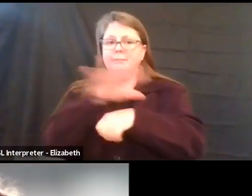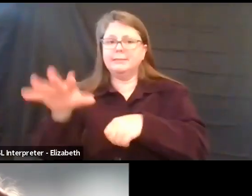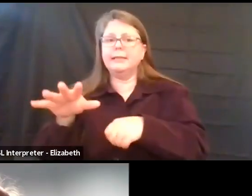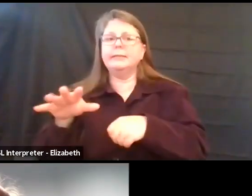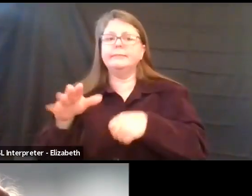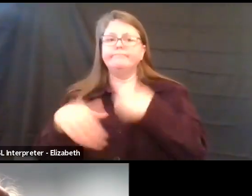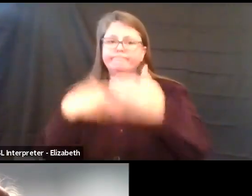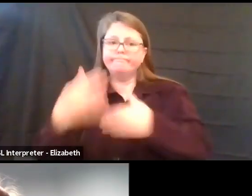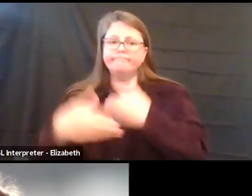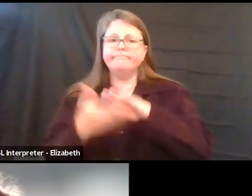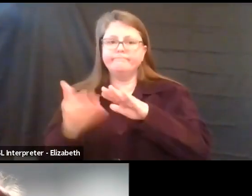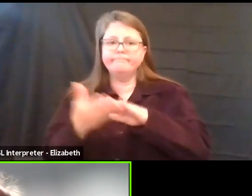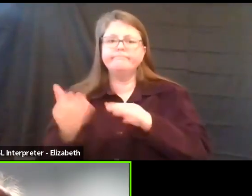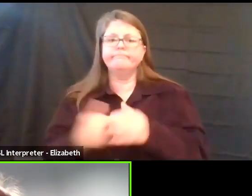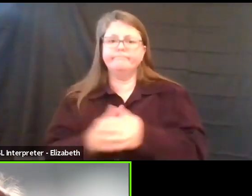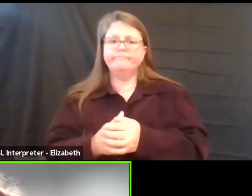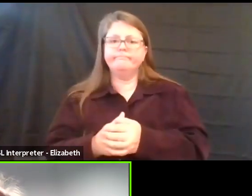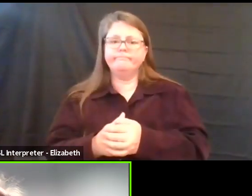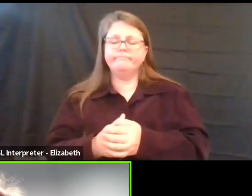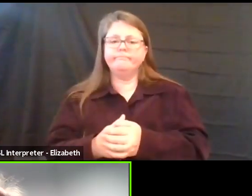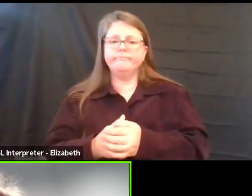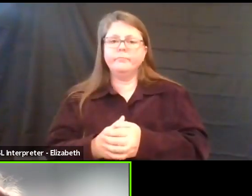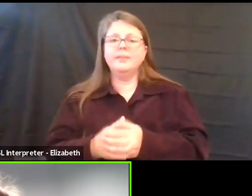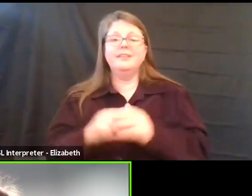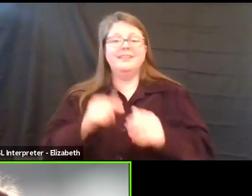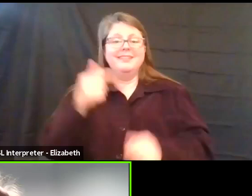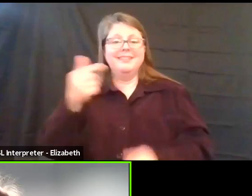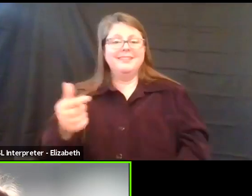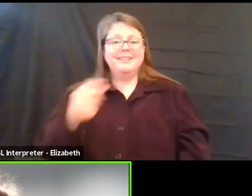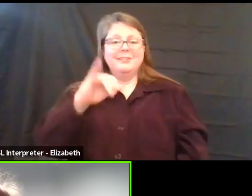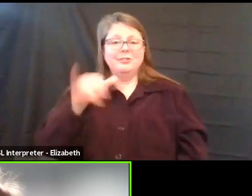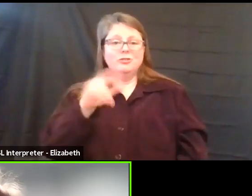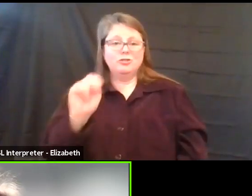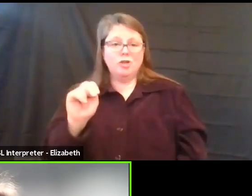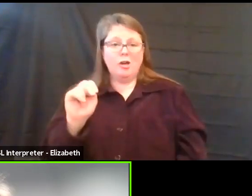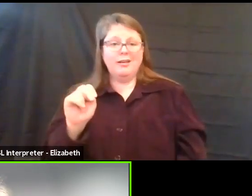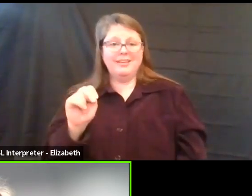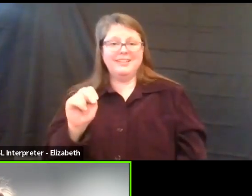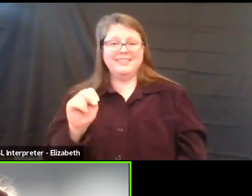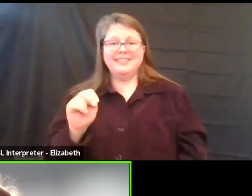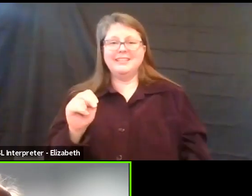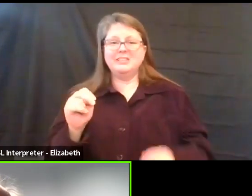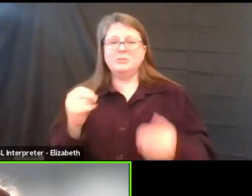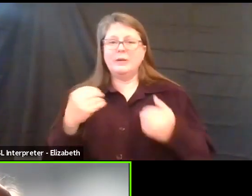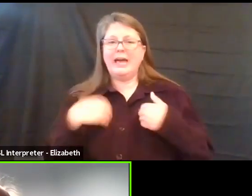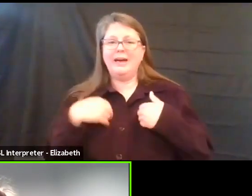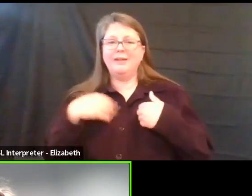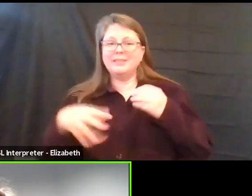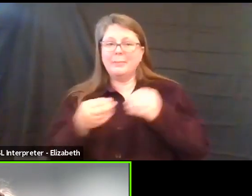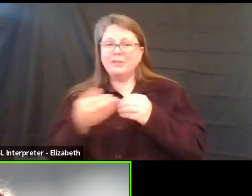it? Of course, I want to say some things. I'm a lawyer.